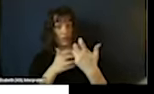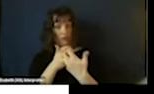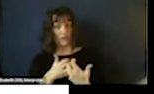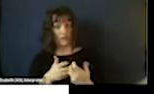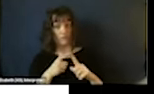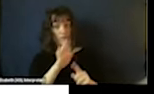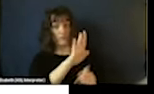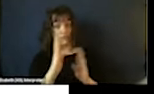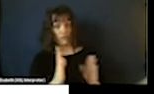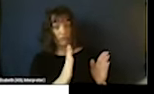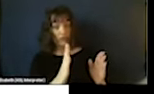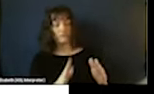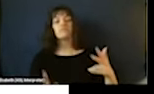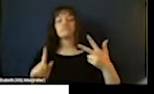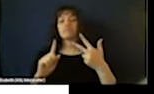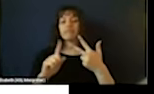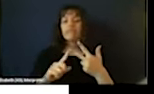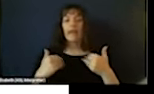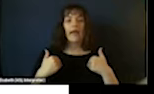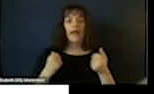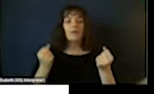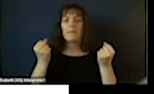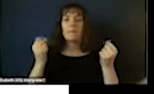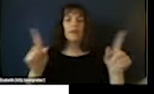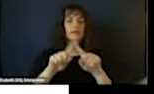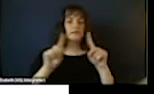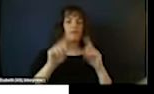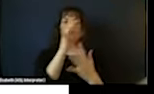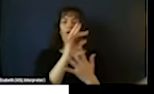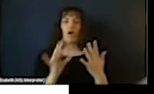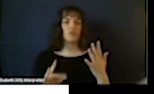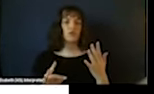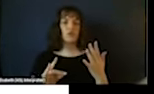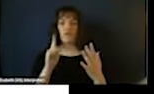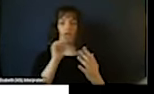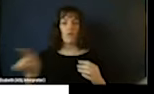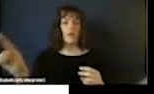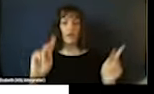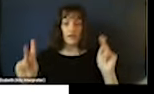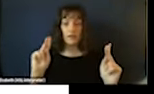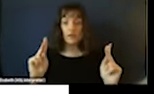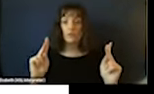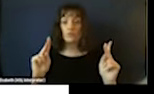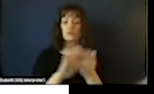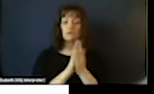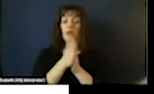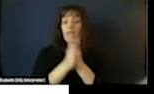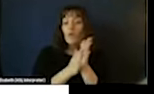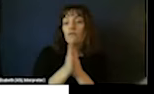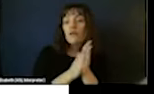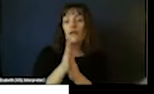And lastly, have multiple pathways for individuals to be motivated, to engage, and to express their